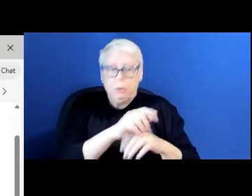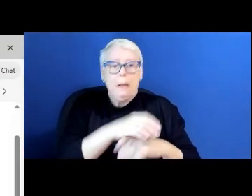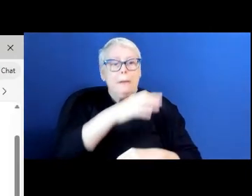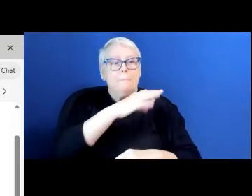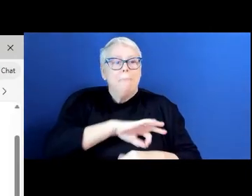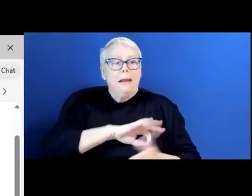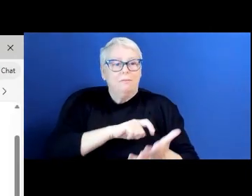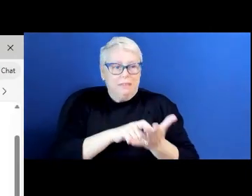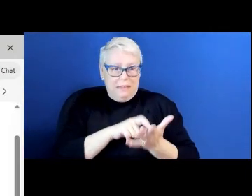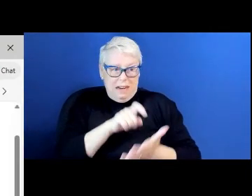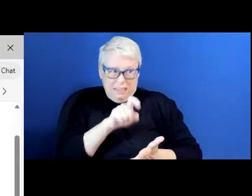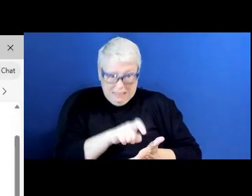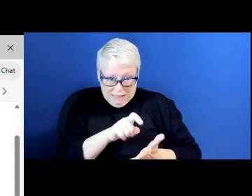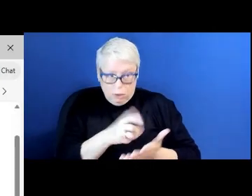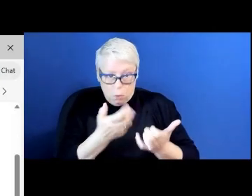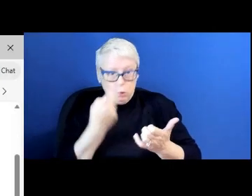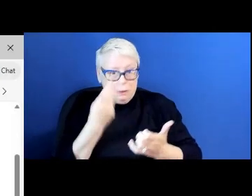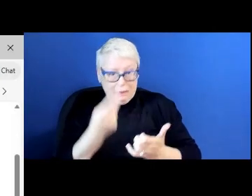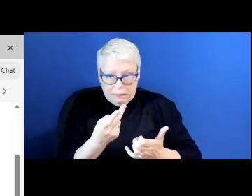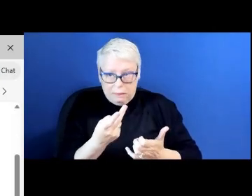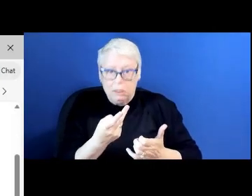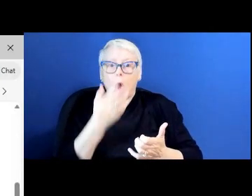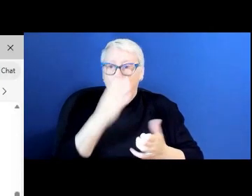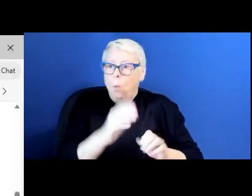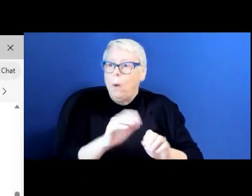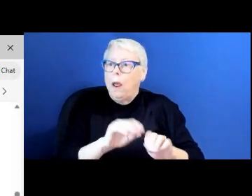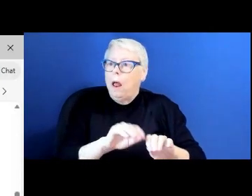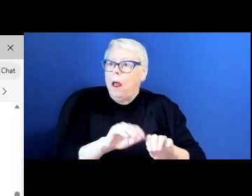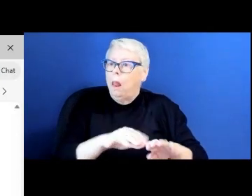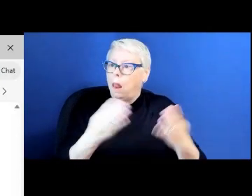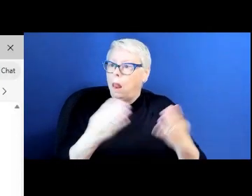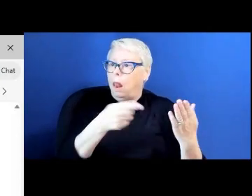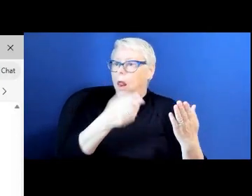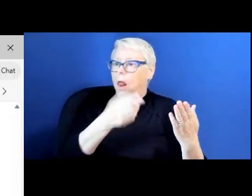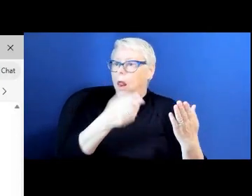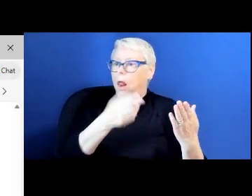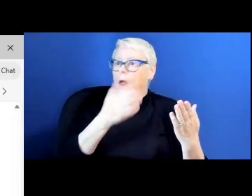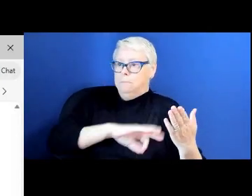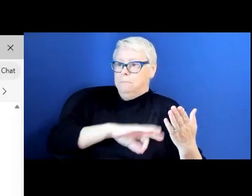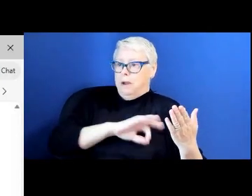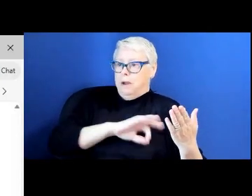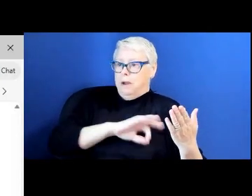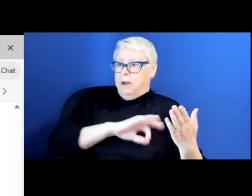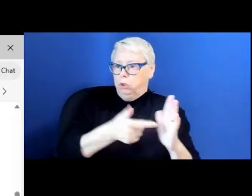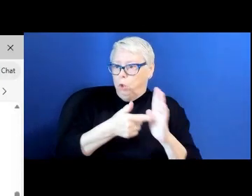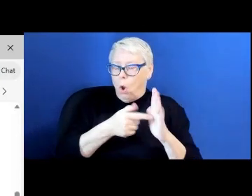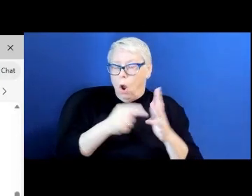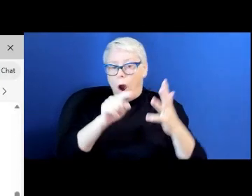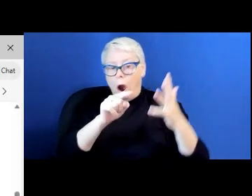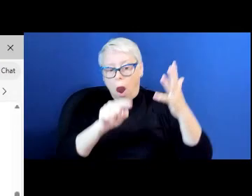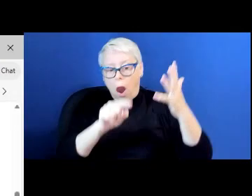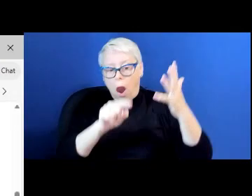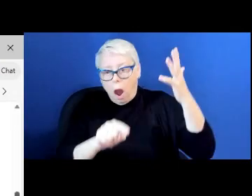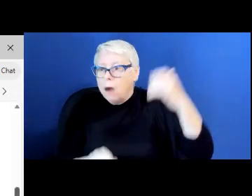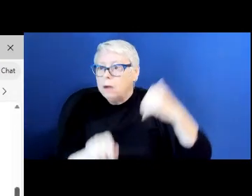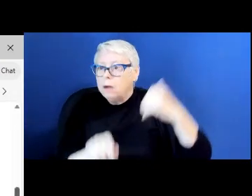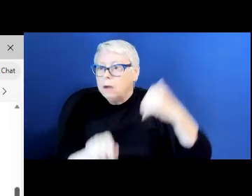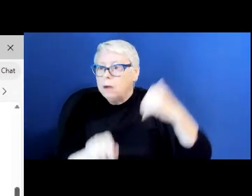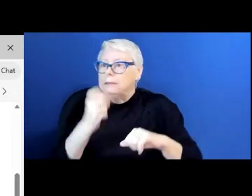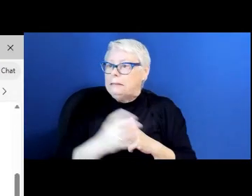to access. And it will provide the benefits in your feed that you can discover, as well